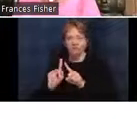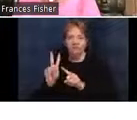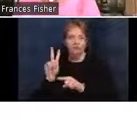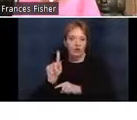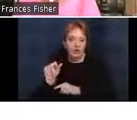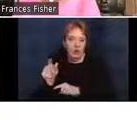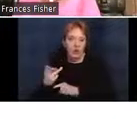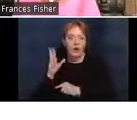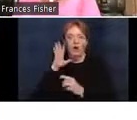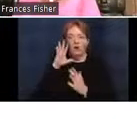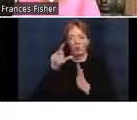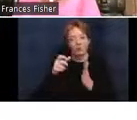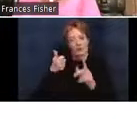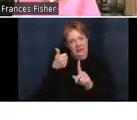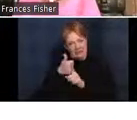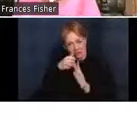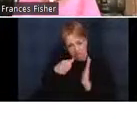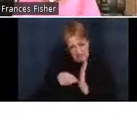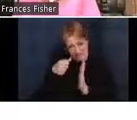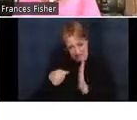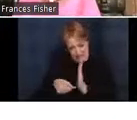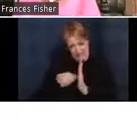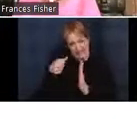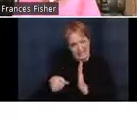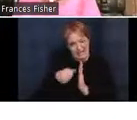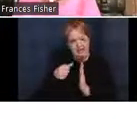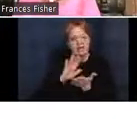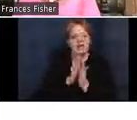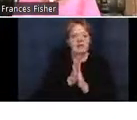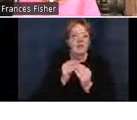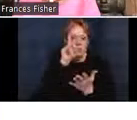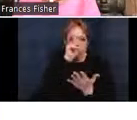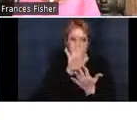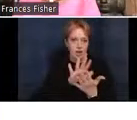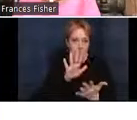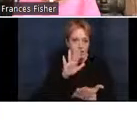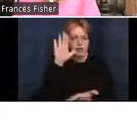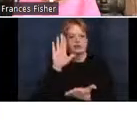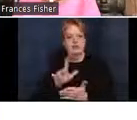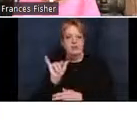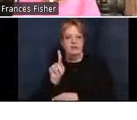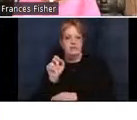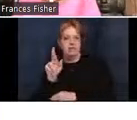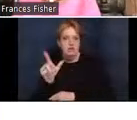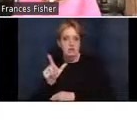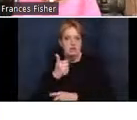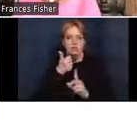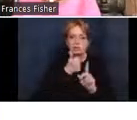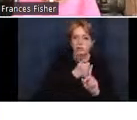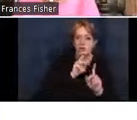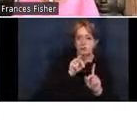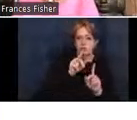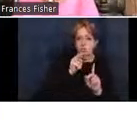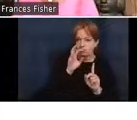their sculpture took on a more abstracted, non-literal representation, and Norton greatly admired these sculptors, and her drawings at the time show a